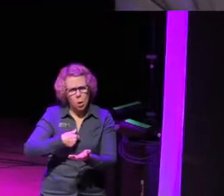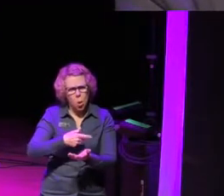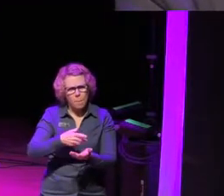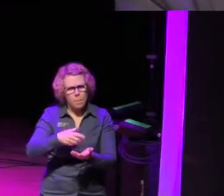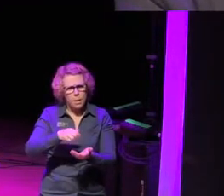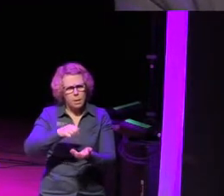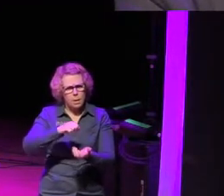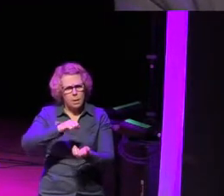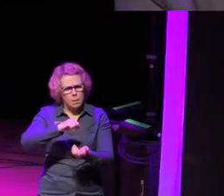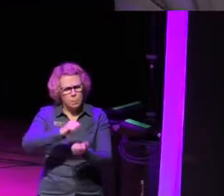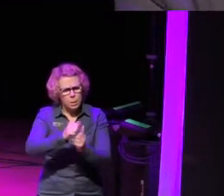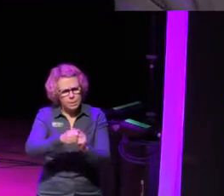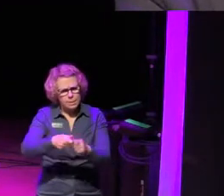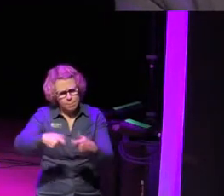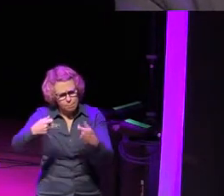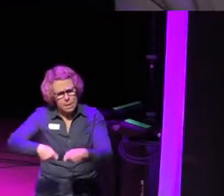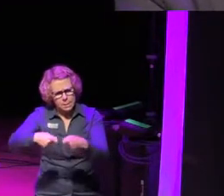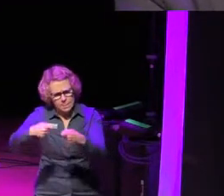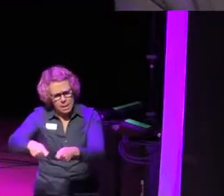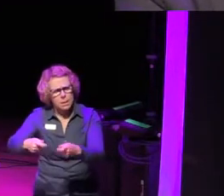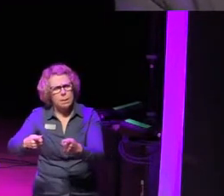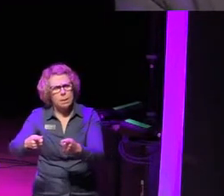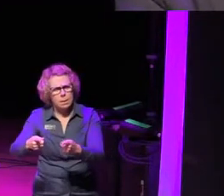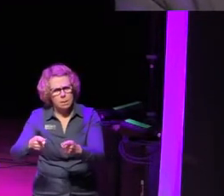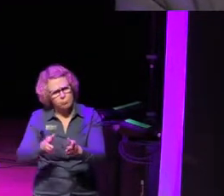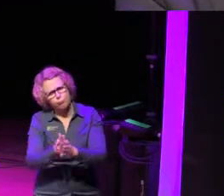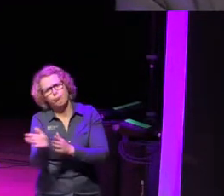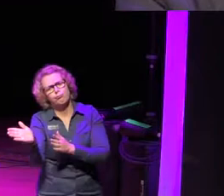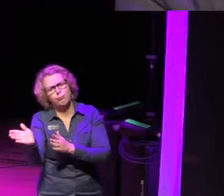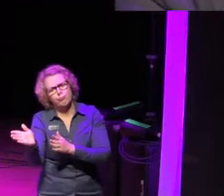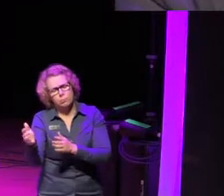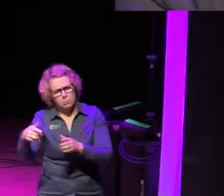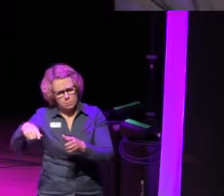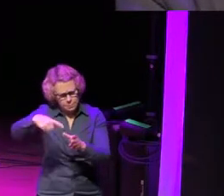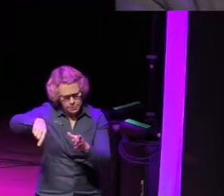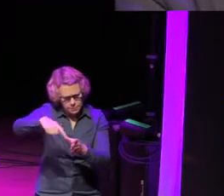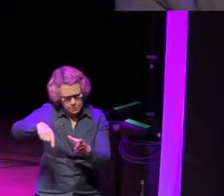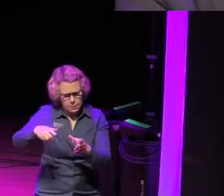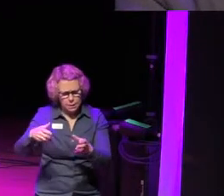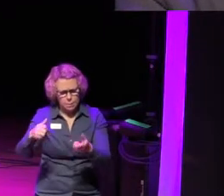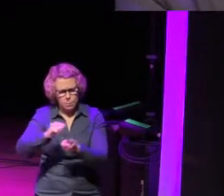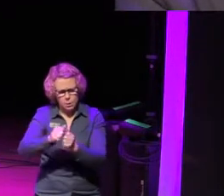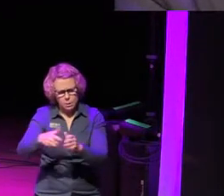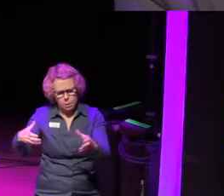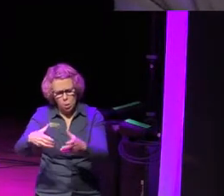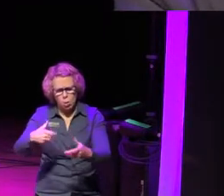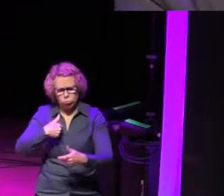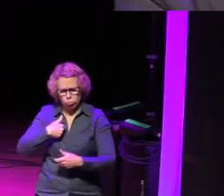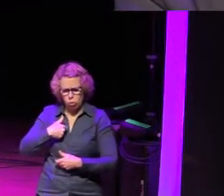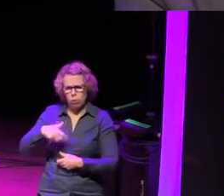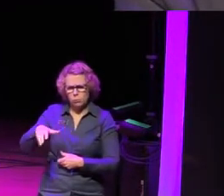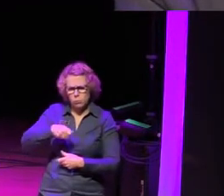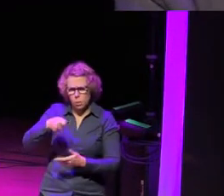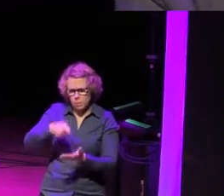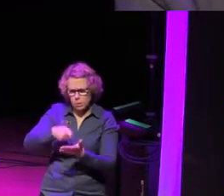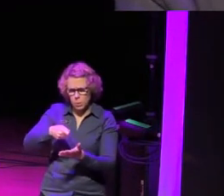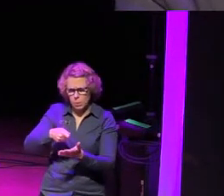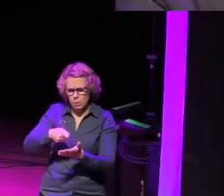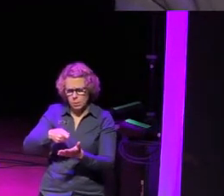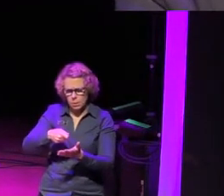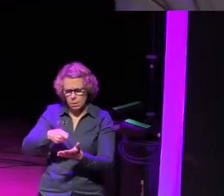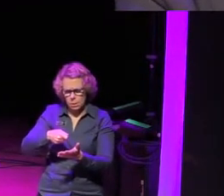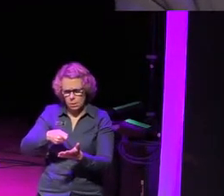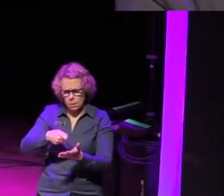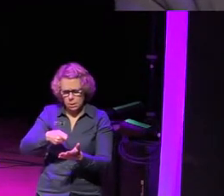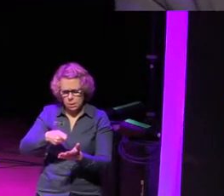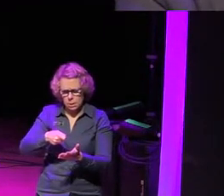fallout, when there's a political fallout amongst the politicians, and I make a decision against somebody who's no longer